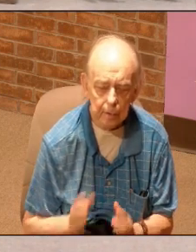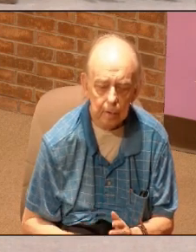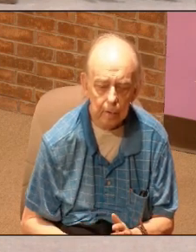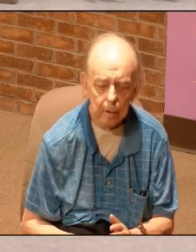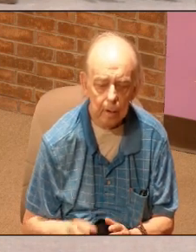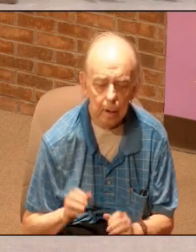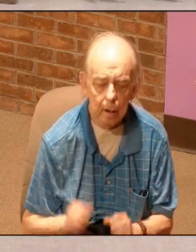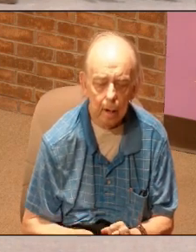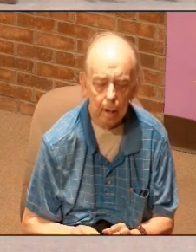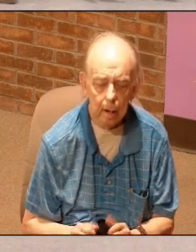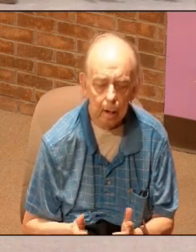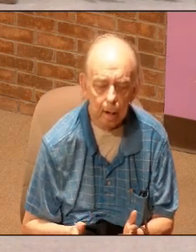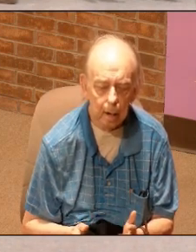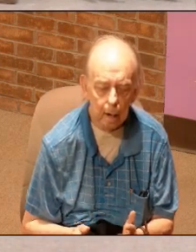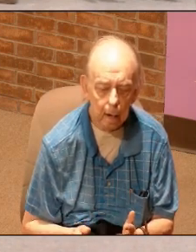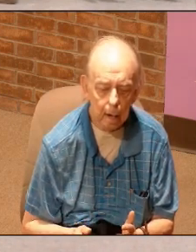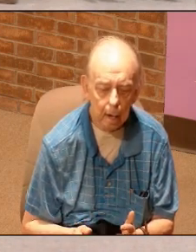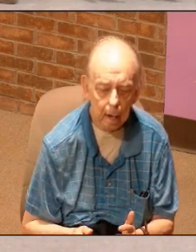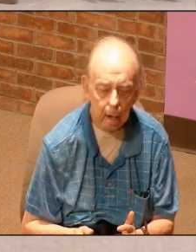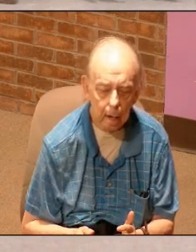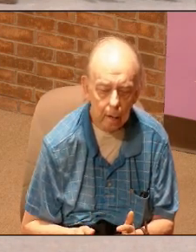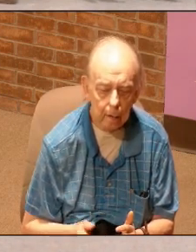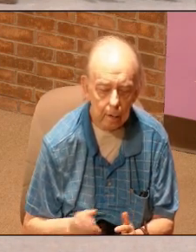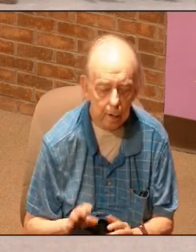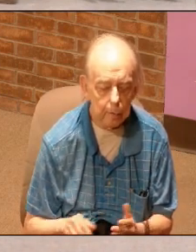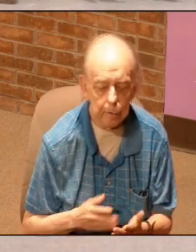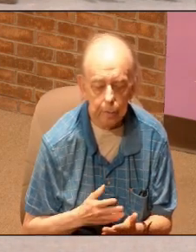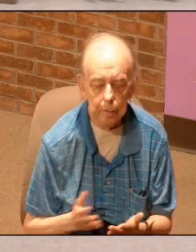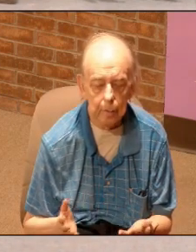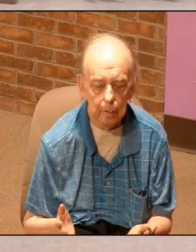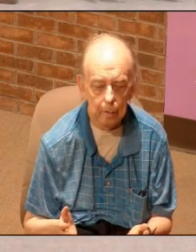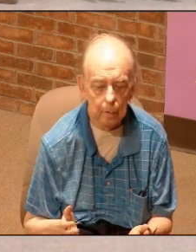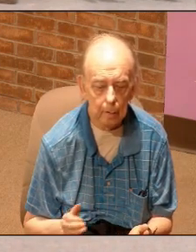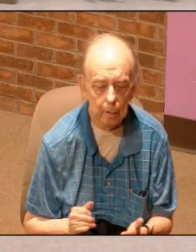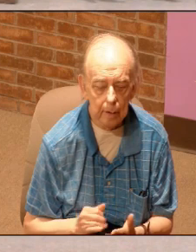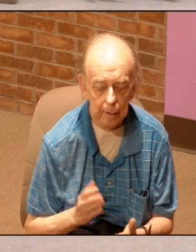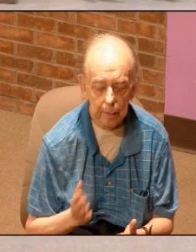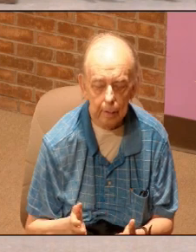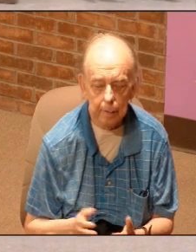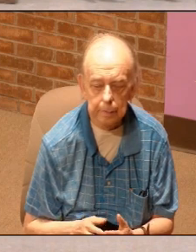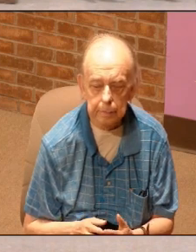They're able to cope. They're able to do things that are there.